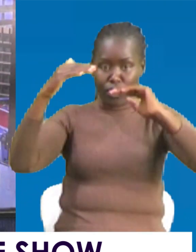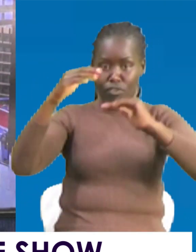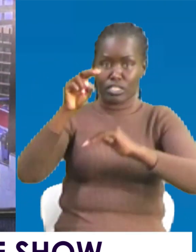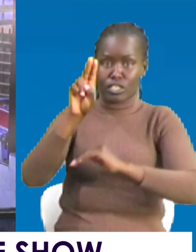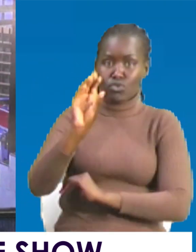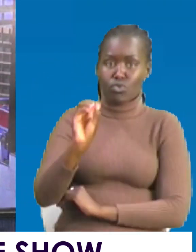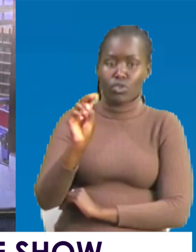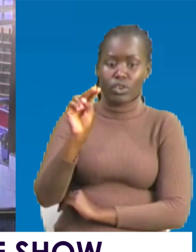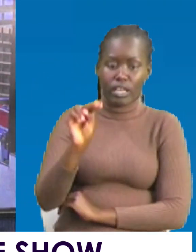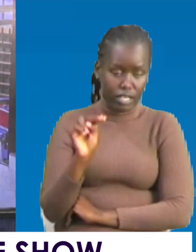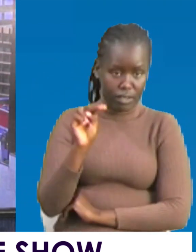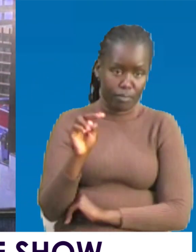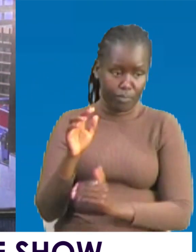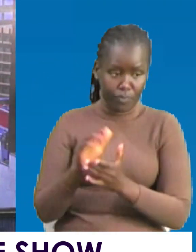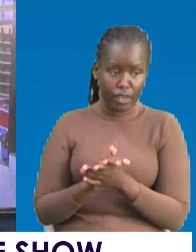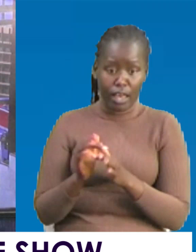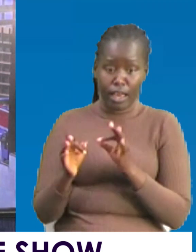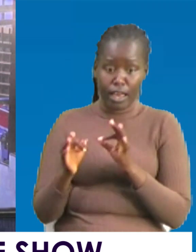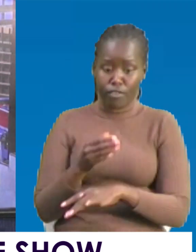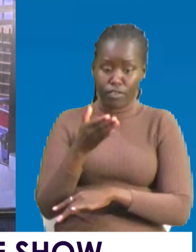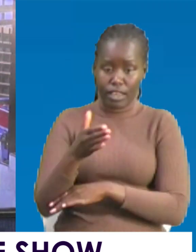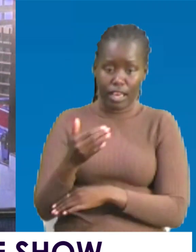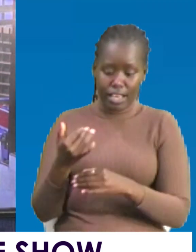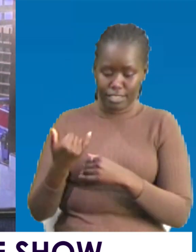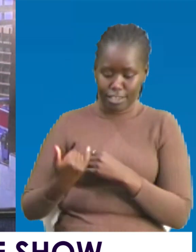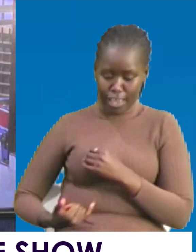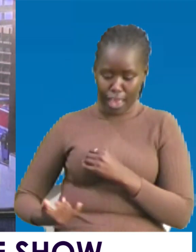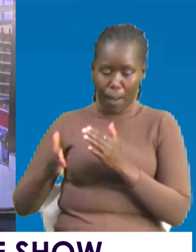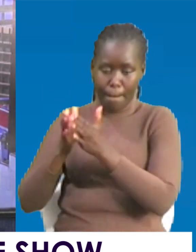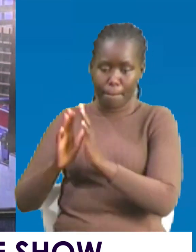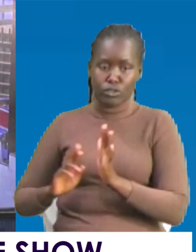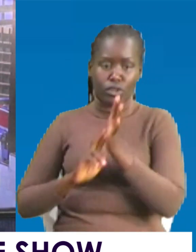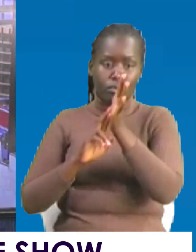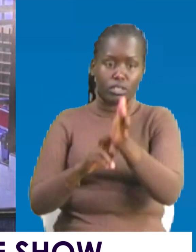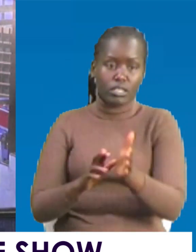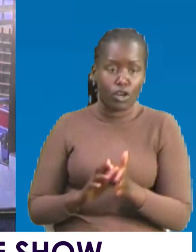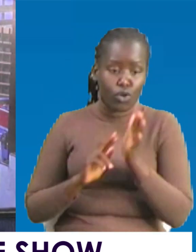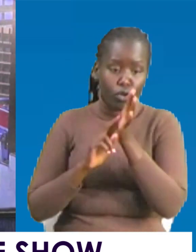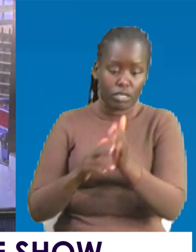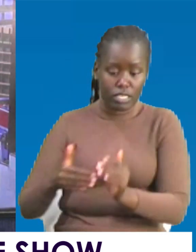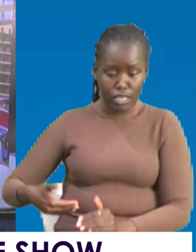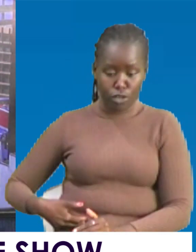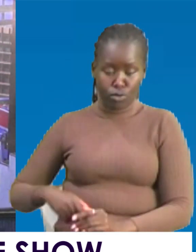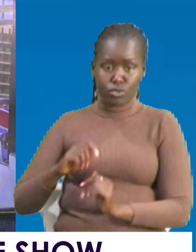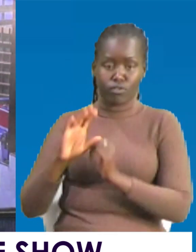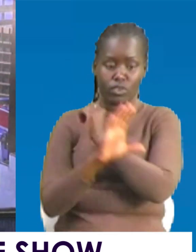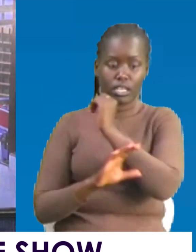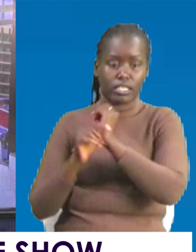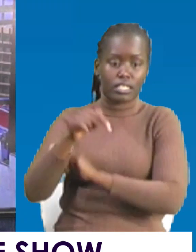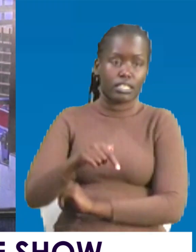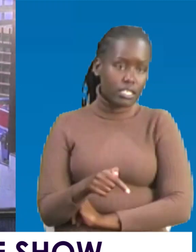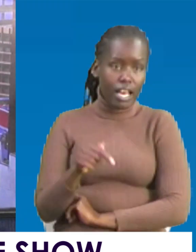UON, whoever was there as a young person represented, you represented the youths of this country, and